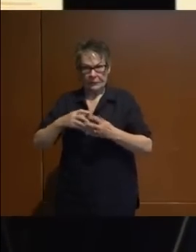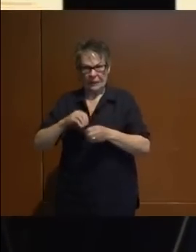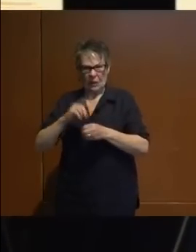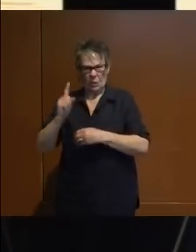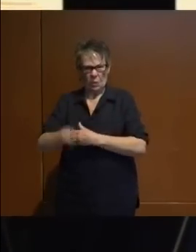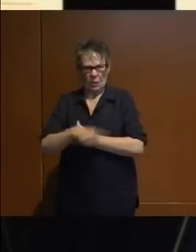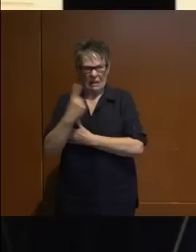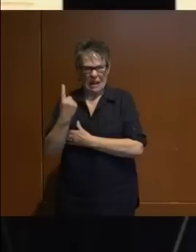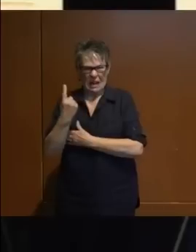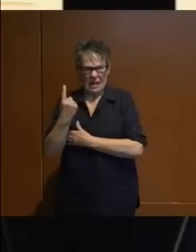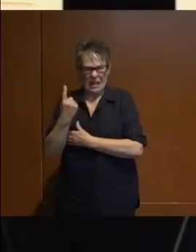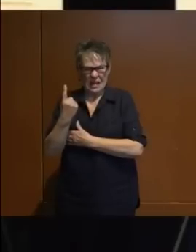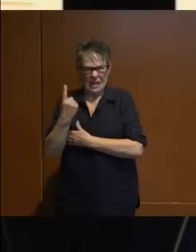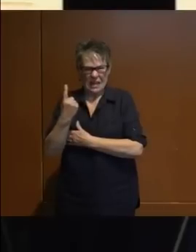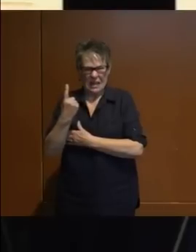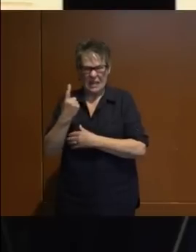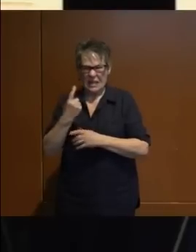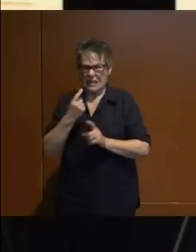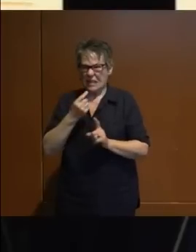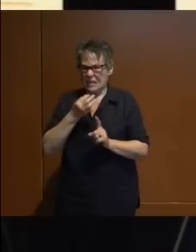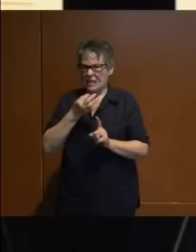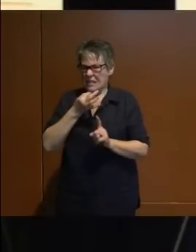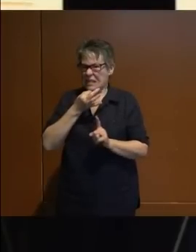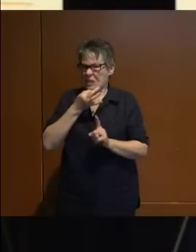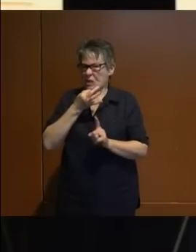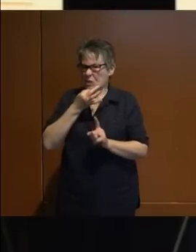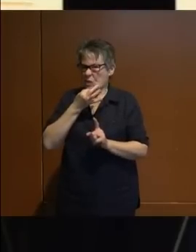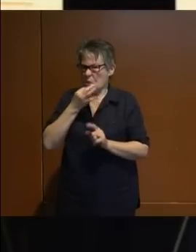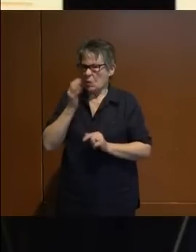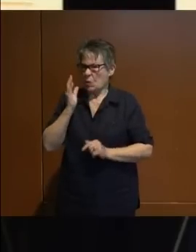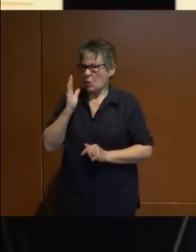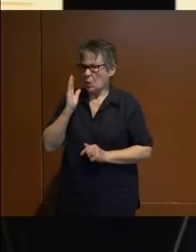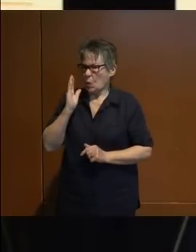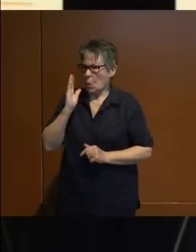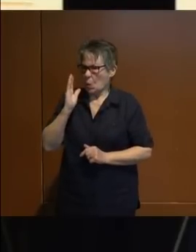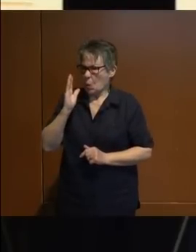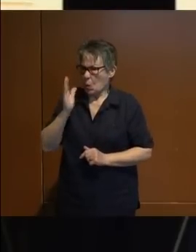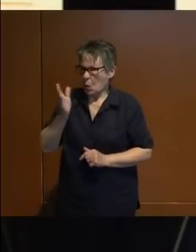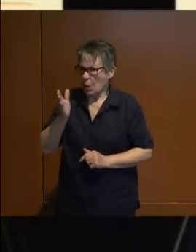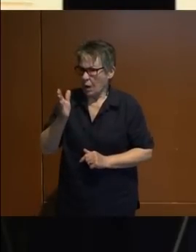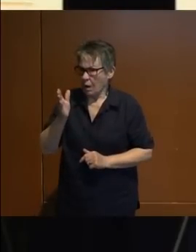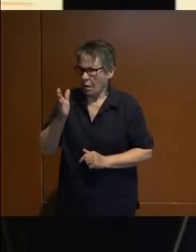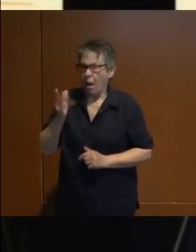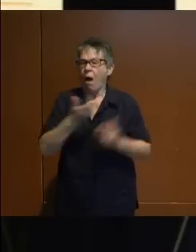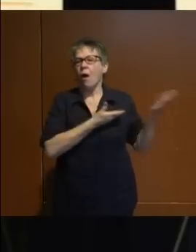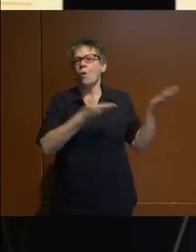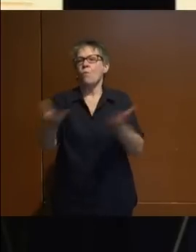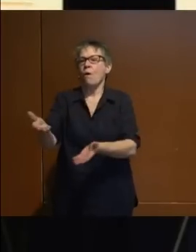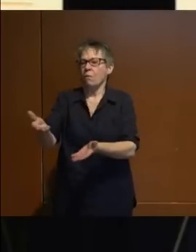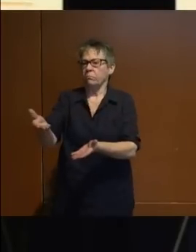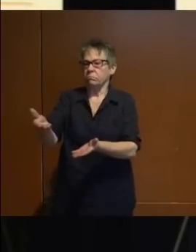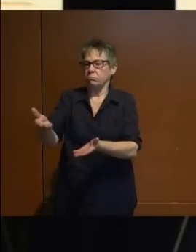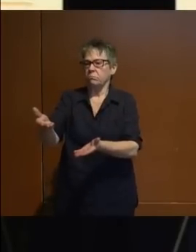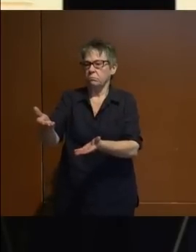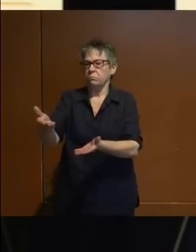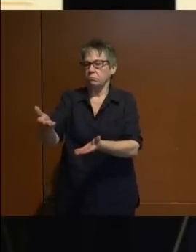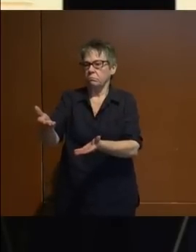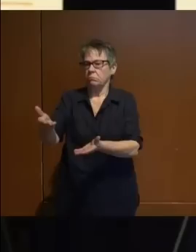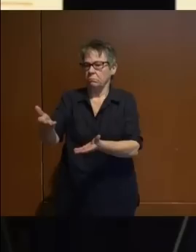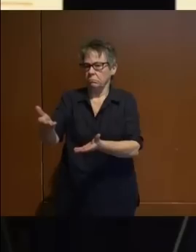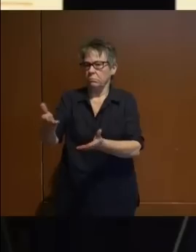say, I'm going to run out, and we've been able to fulfill their needs as they've called. We have a